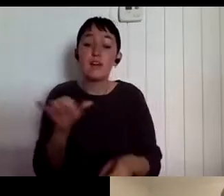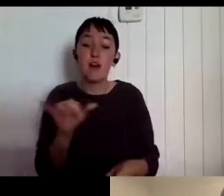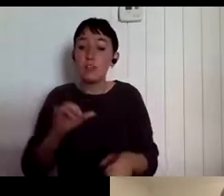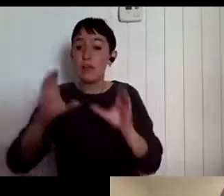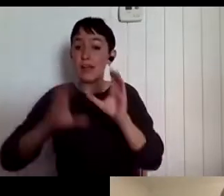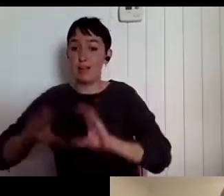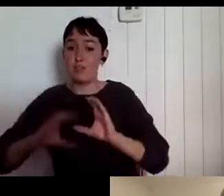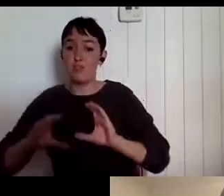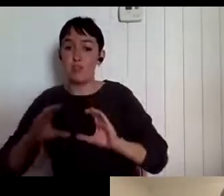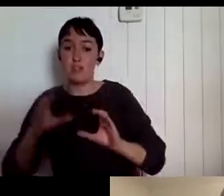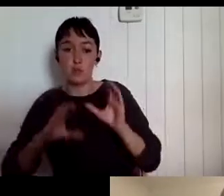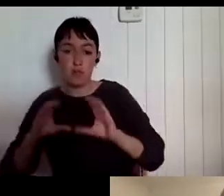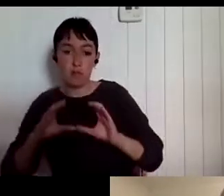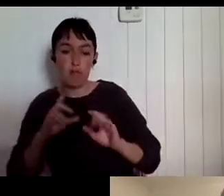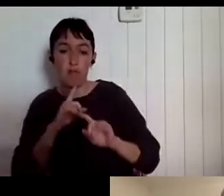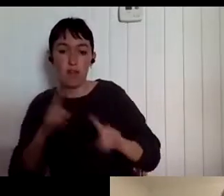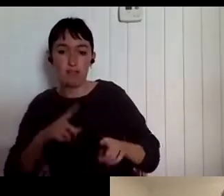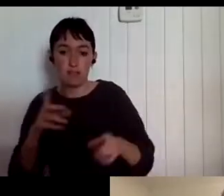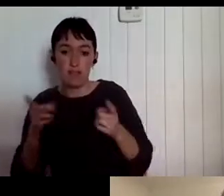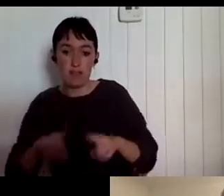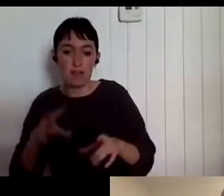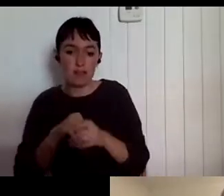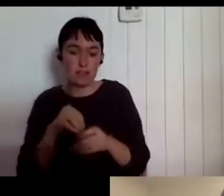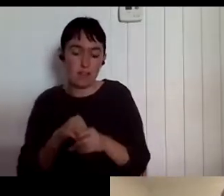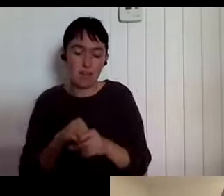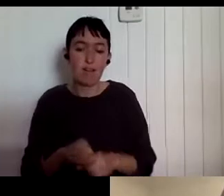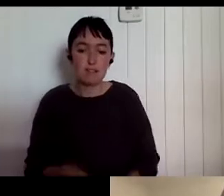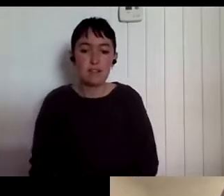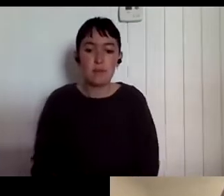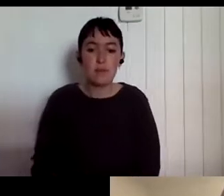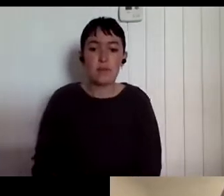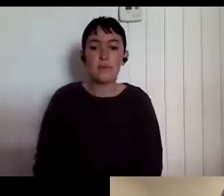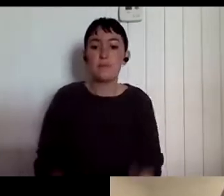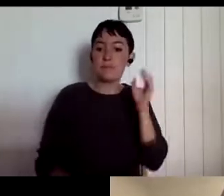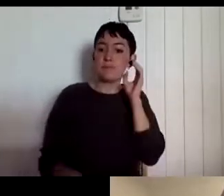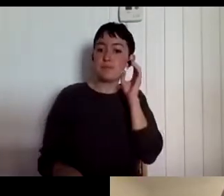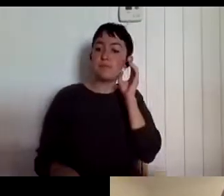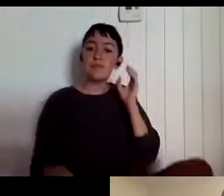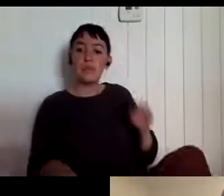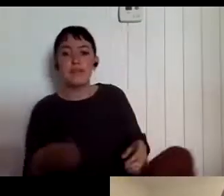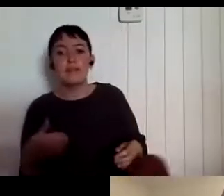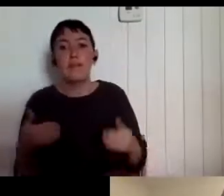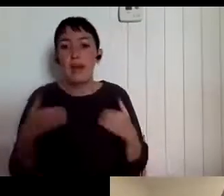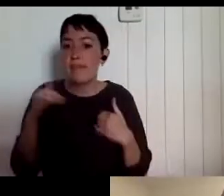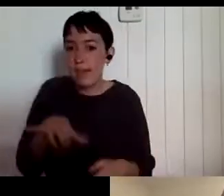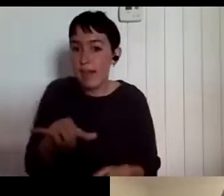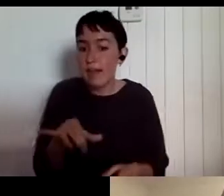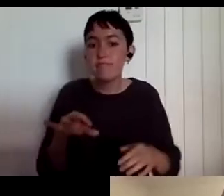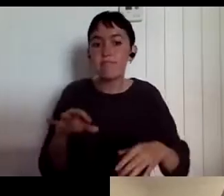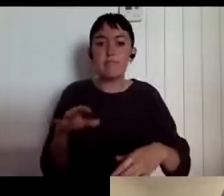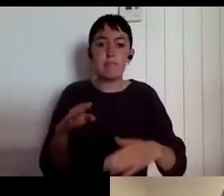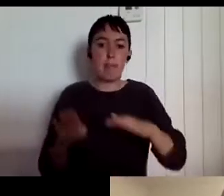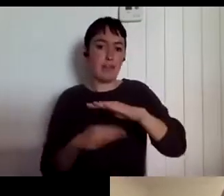beyond and inside the actual battery. So having that fundamental knowledge is also critical, I think, for this